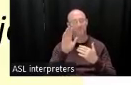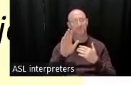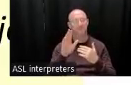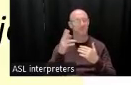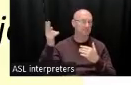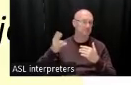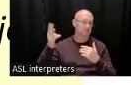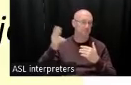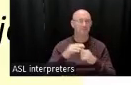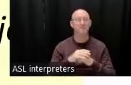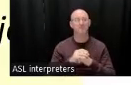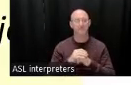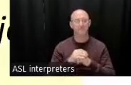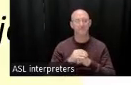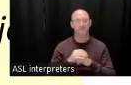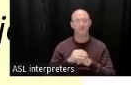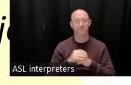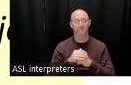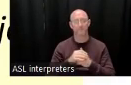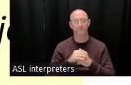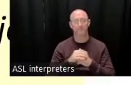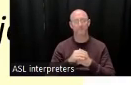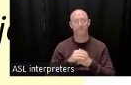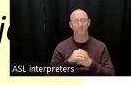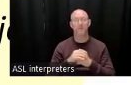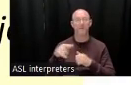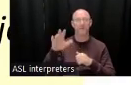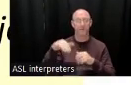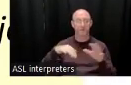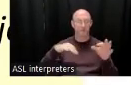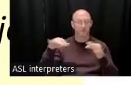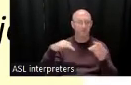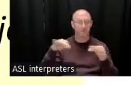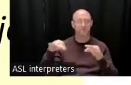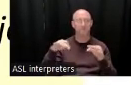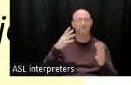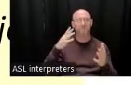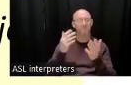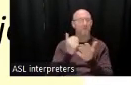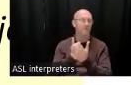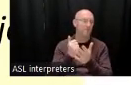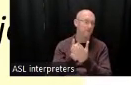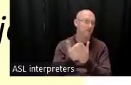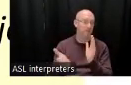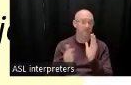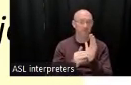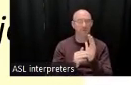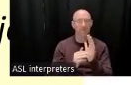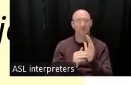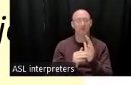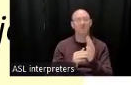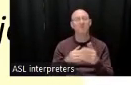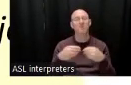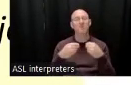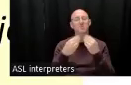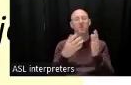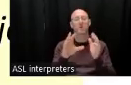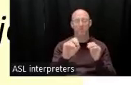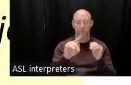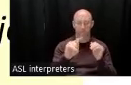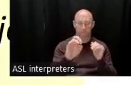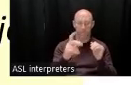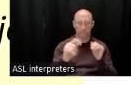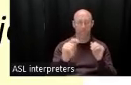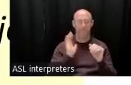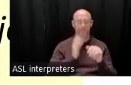its past history. So this kind of description might might be helpful again to give context to show that the institution